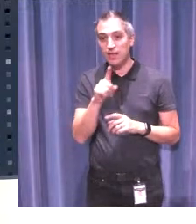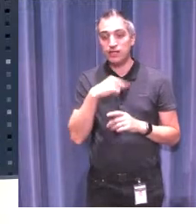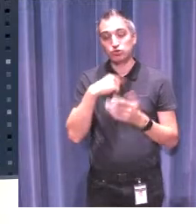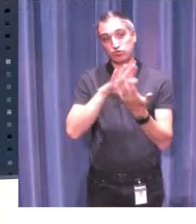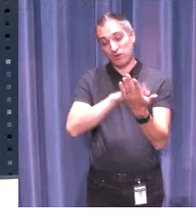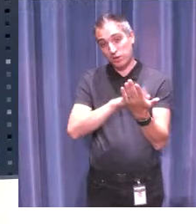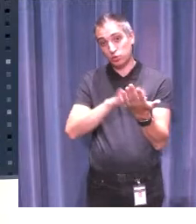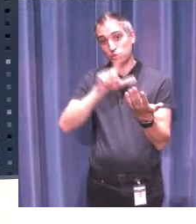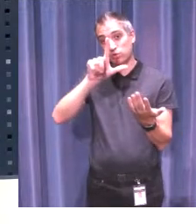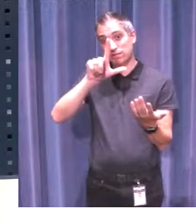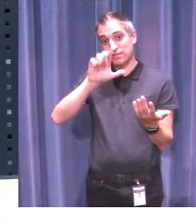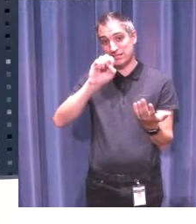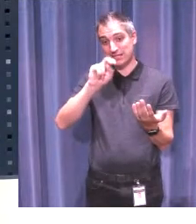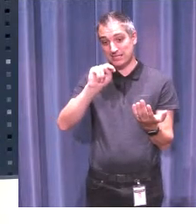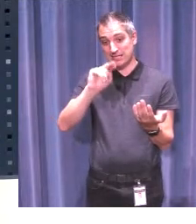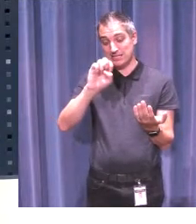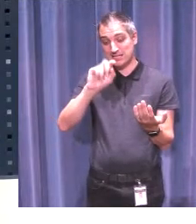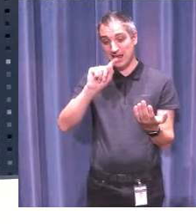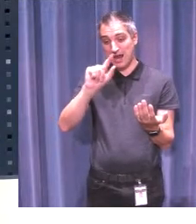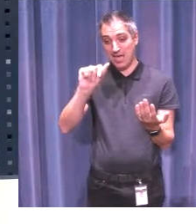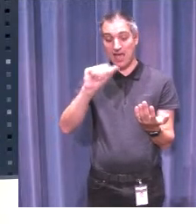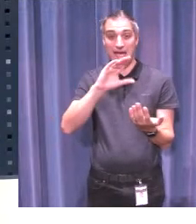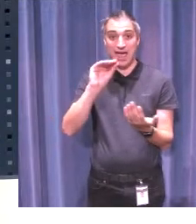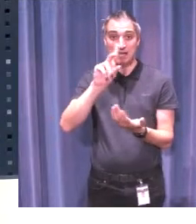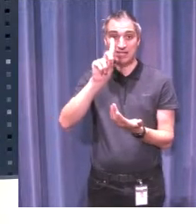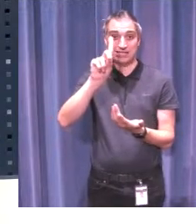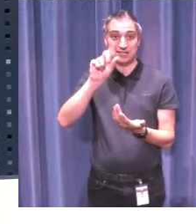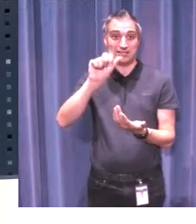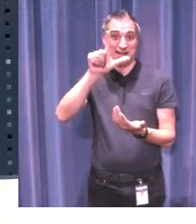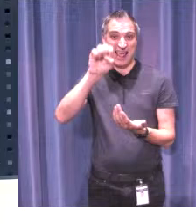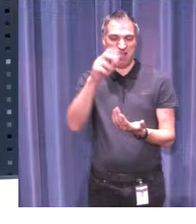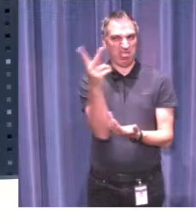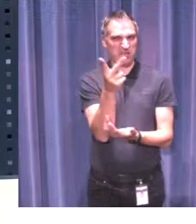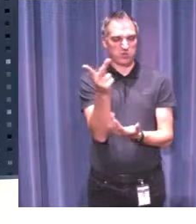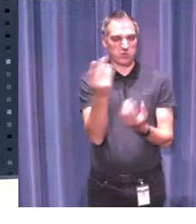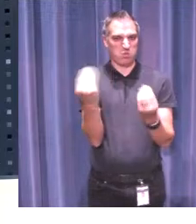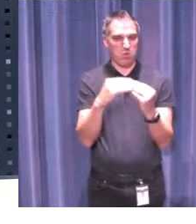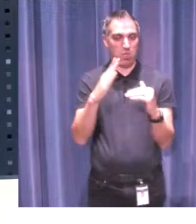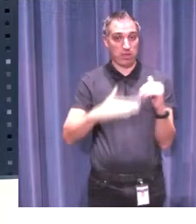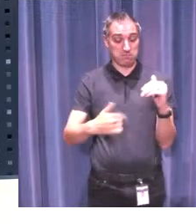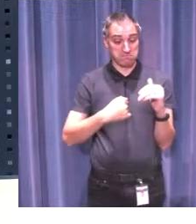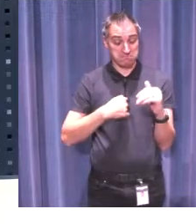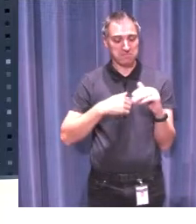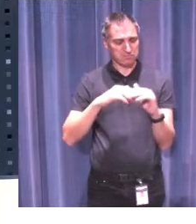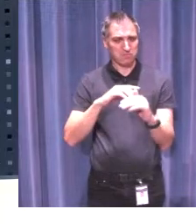Lynetta and Dale. They do more of this than I do, but our